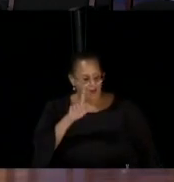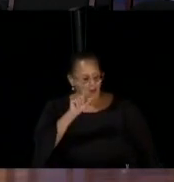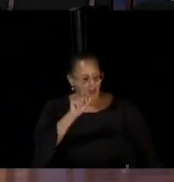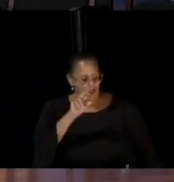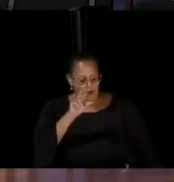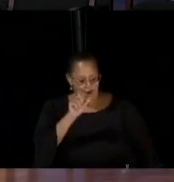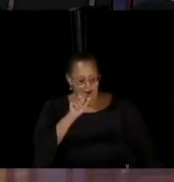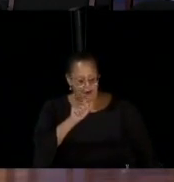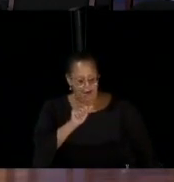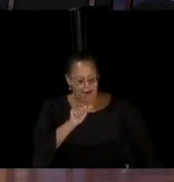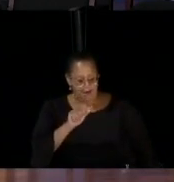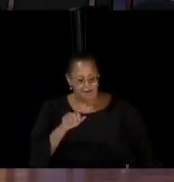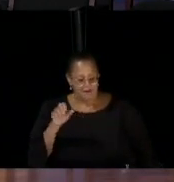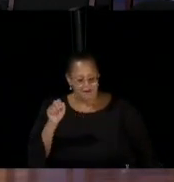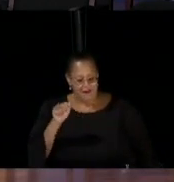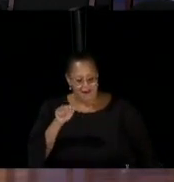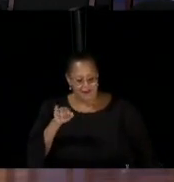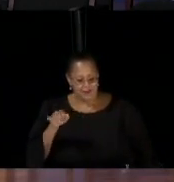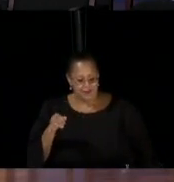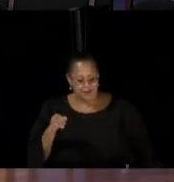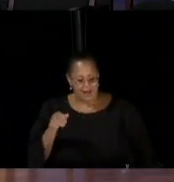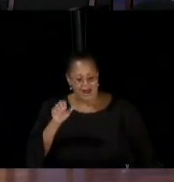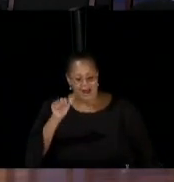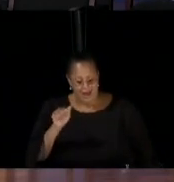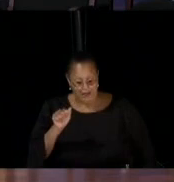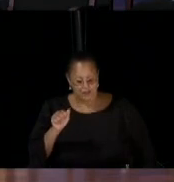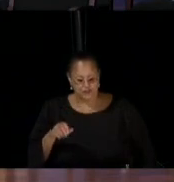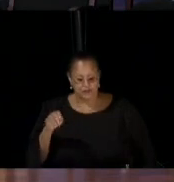Laura Ijun Zhang.